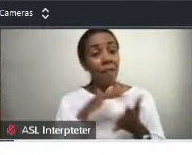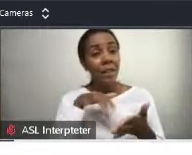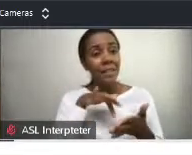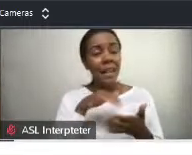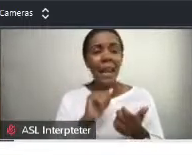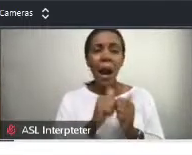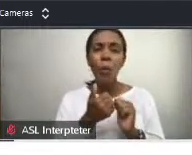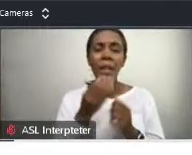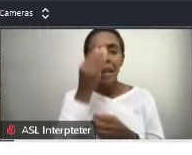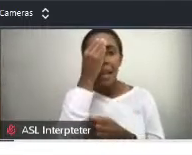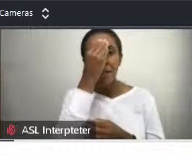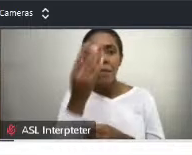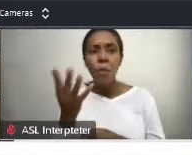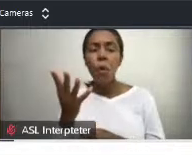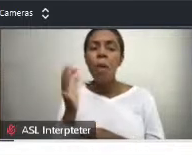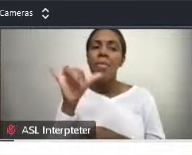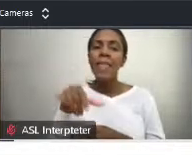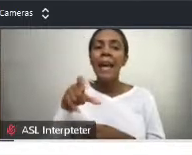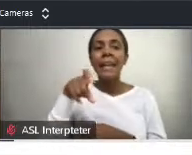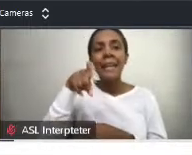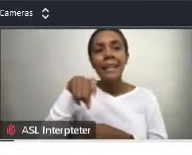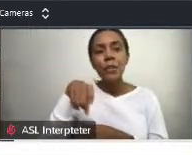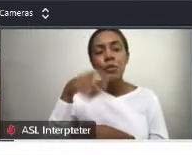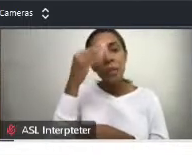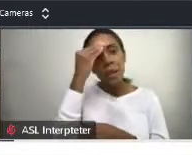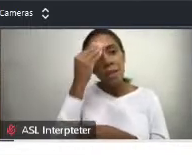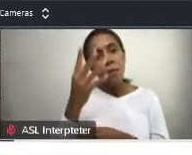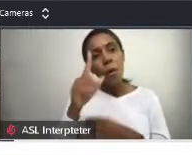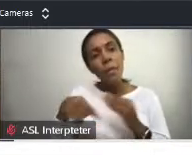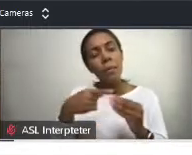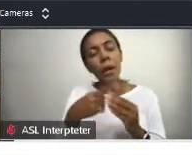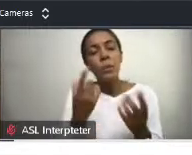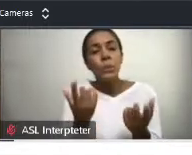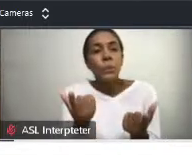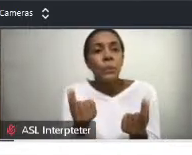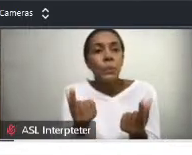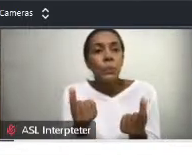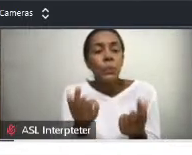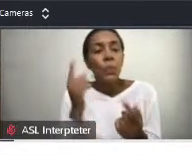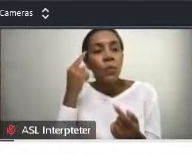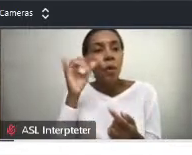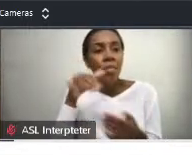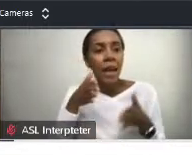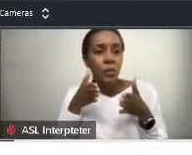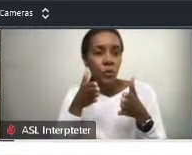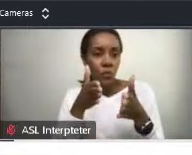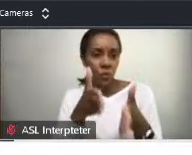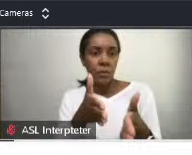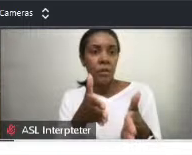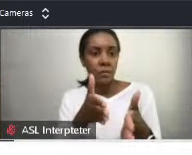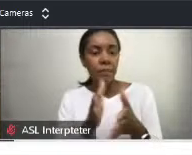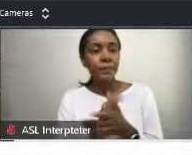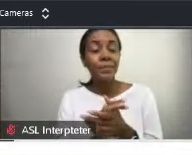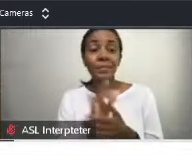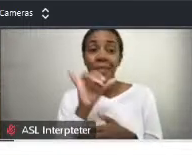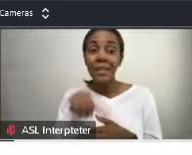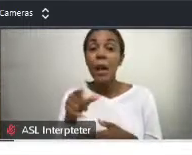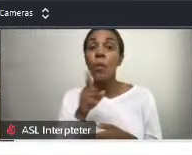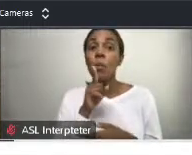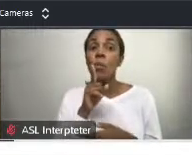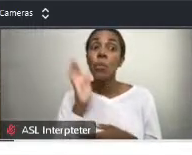or that need to be informed on what can be done with Germantown Parkway? Because that will really